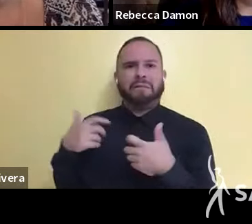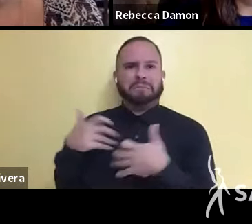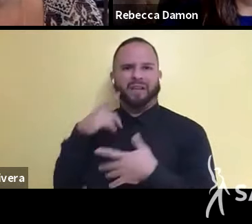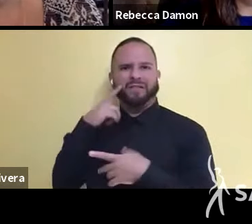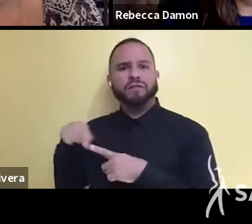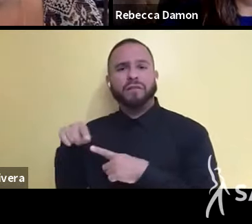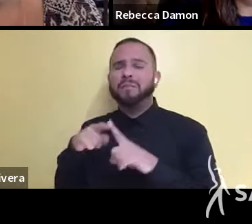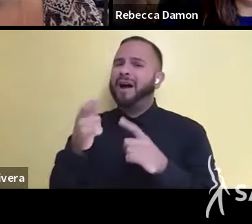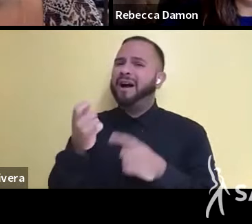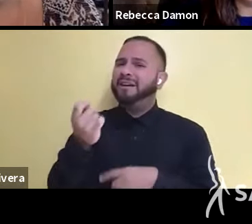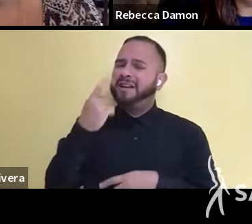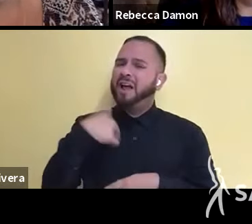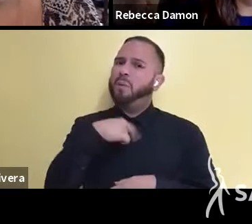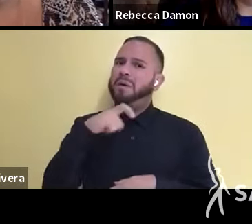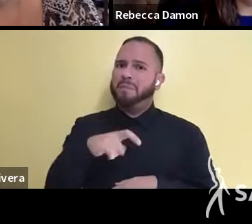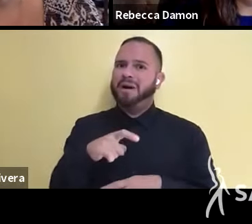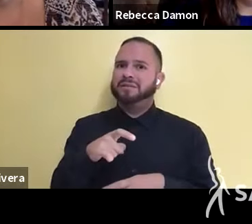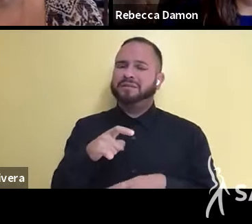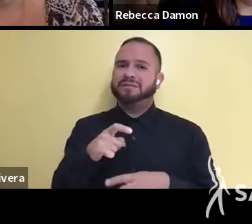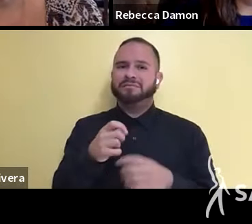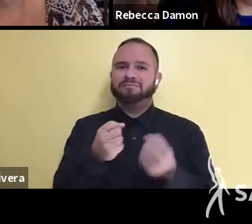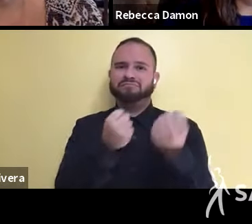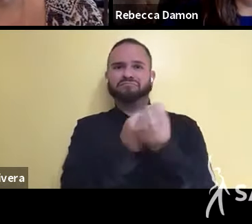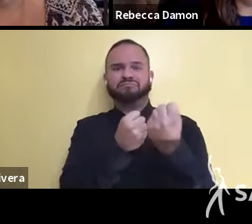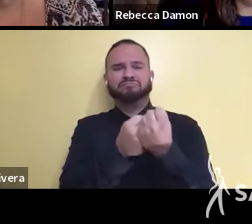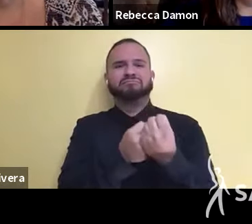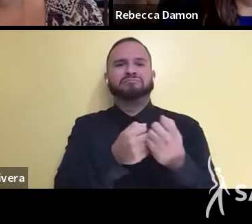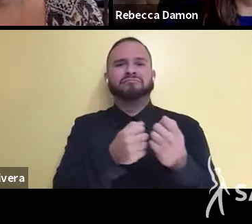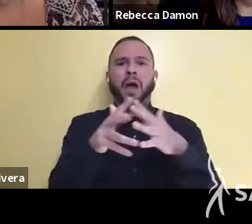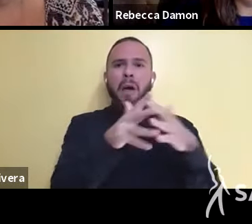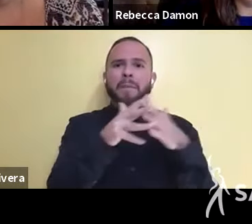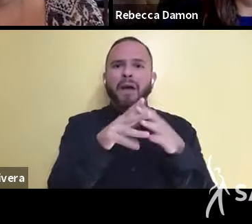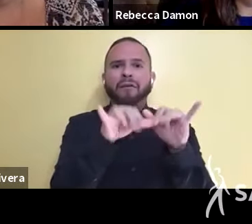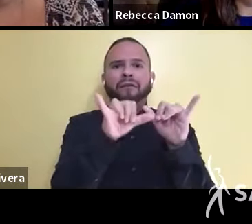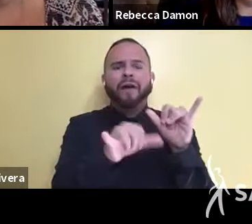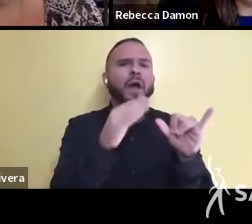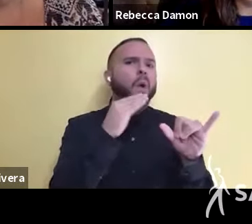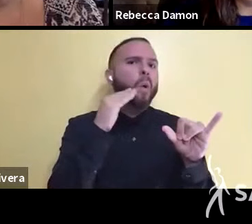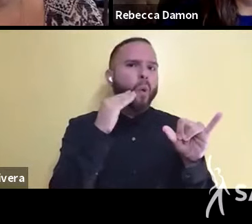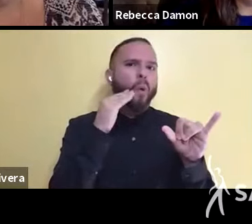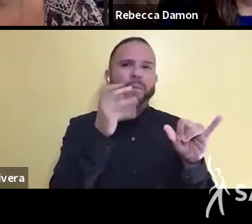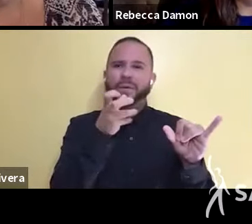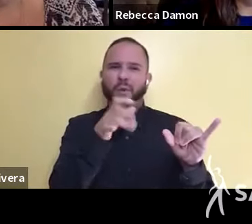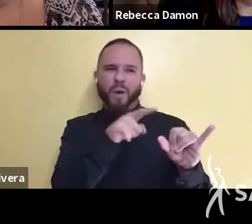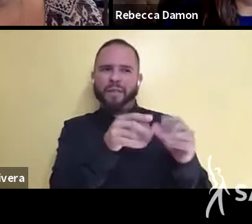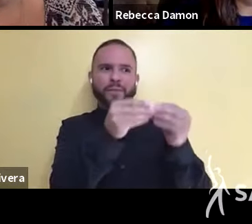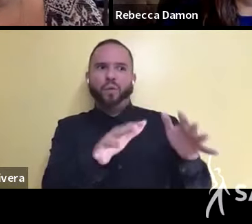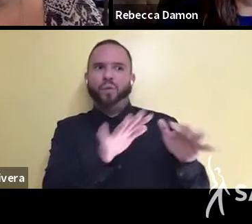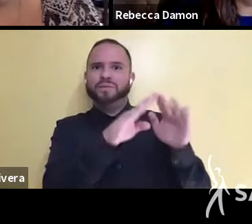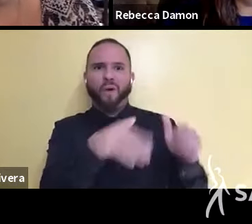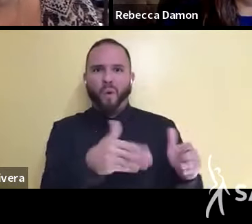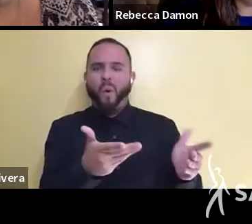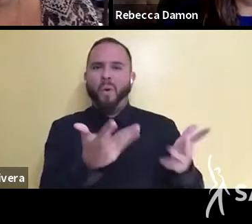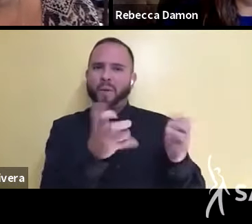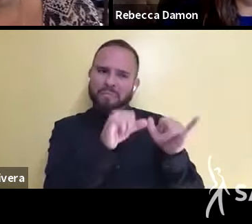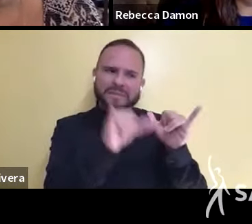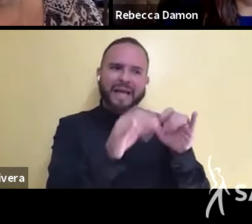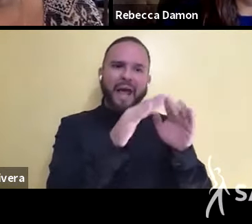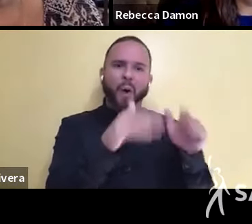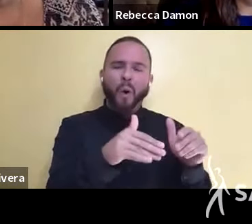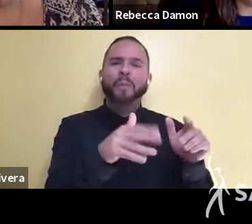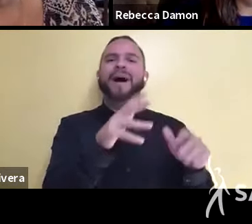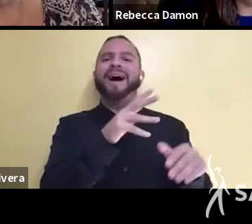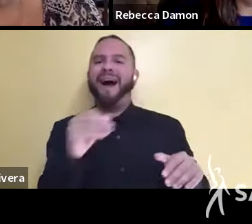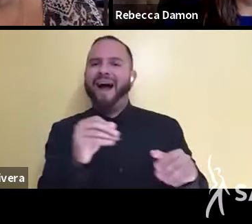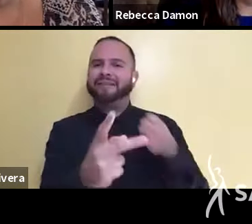have to make it possible for Americans to stay home without losing their home. In March, Congress took the